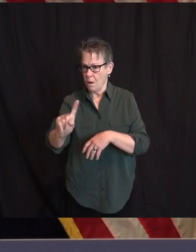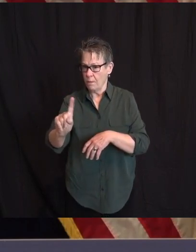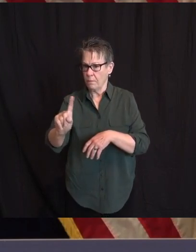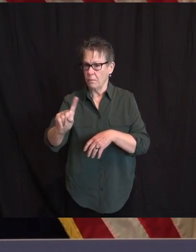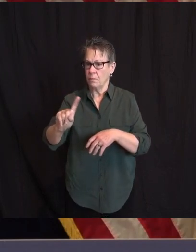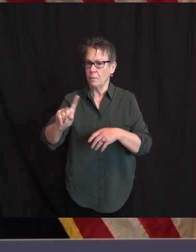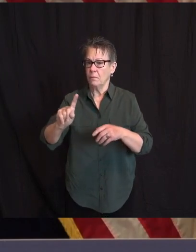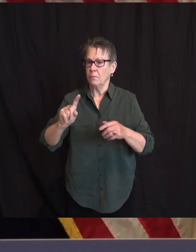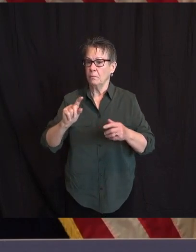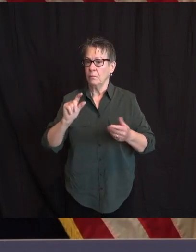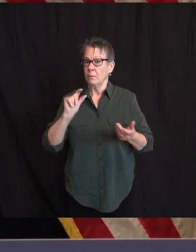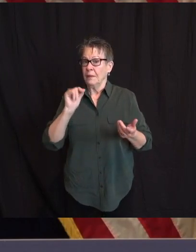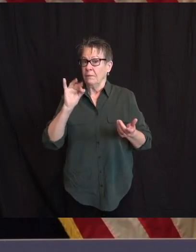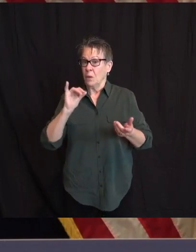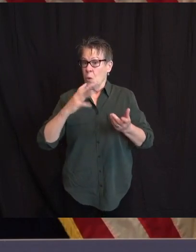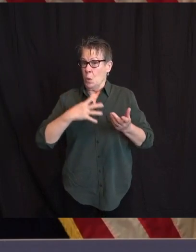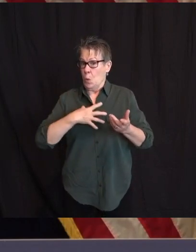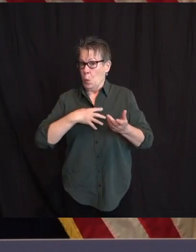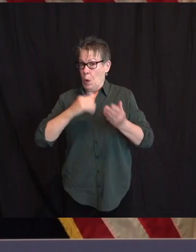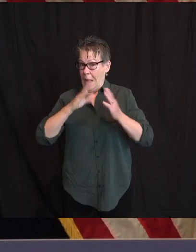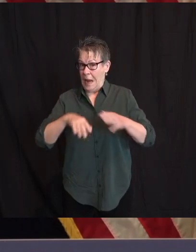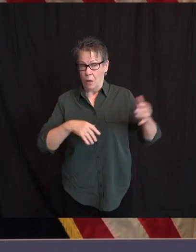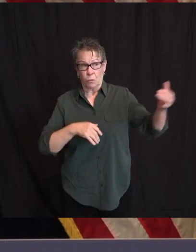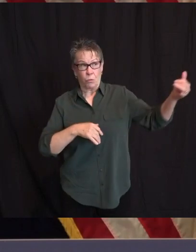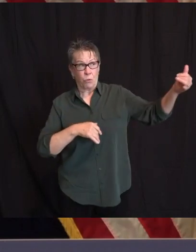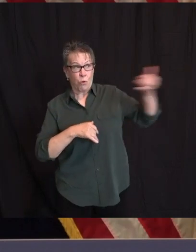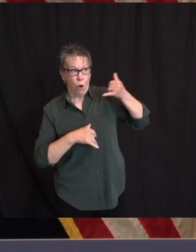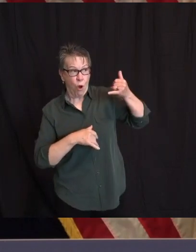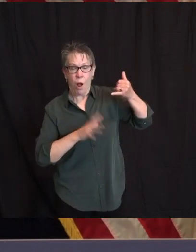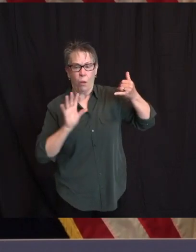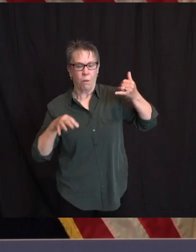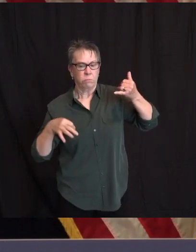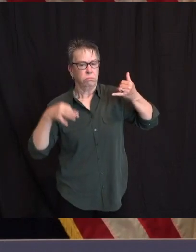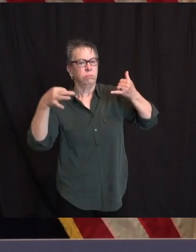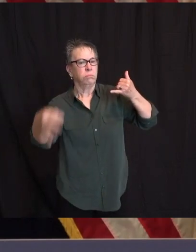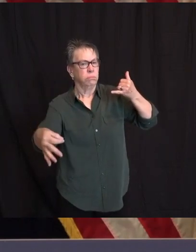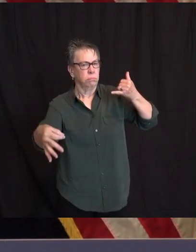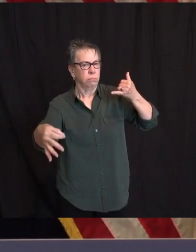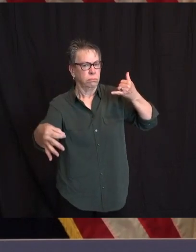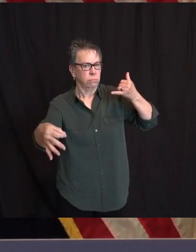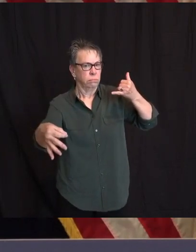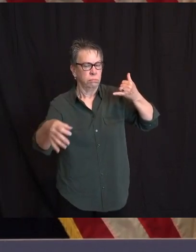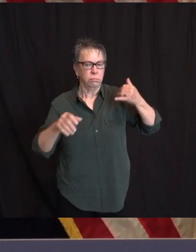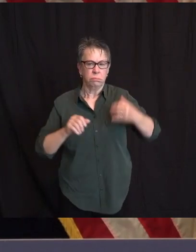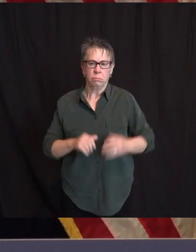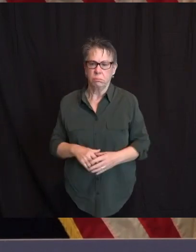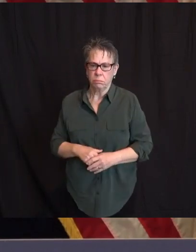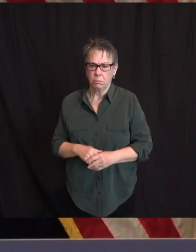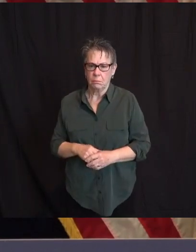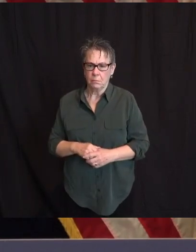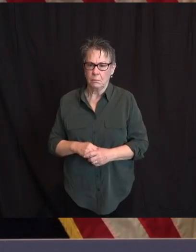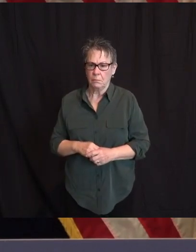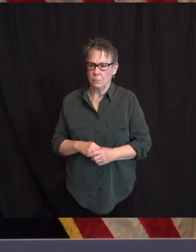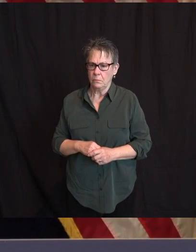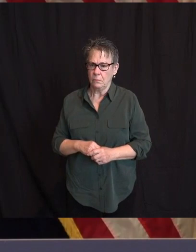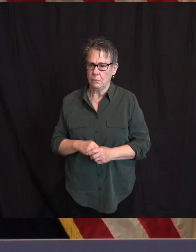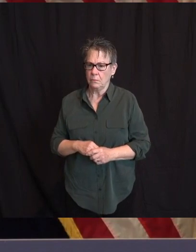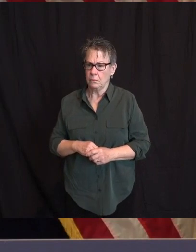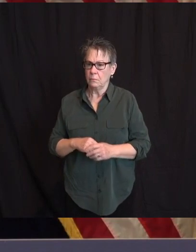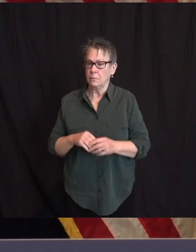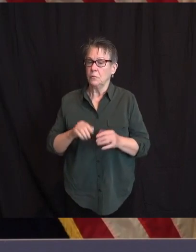that. And Friday, we're going to try to go, Judy, earlier, right? Assuming we have the data as early as 10:30,